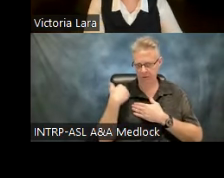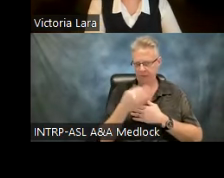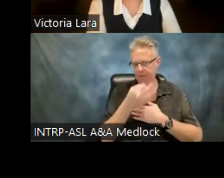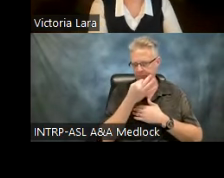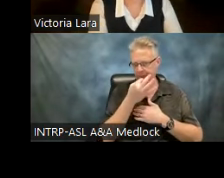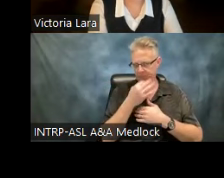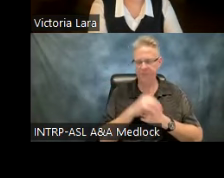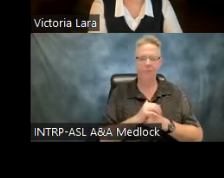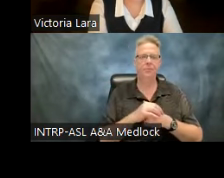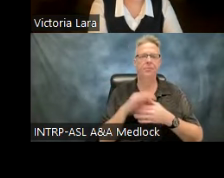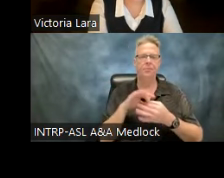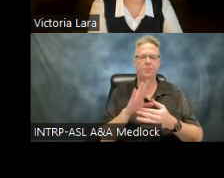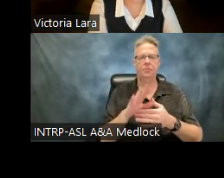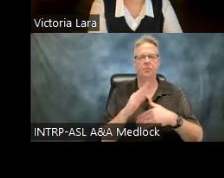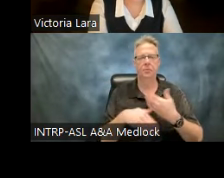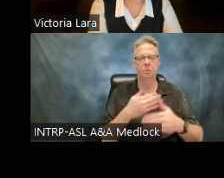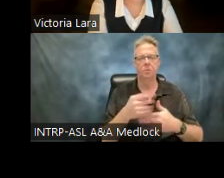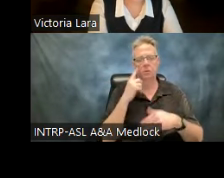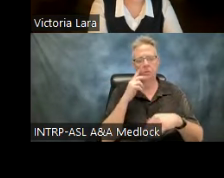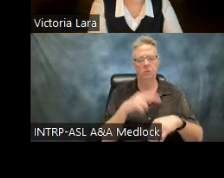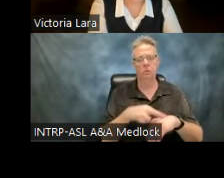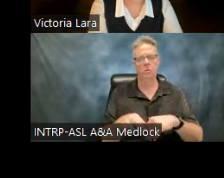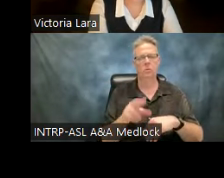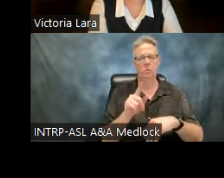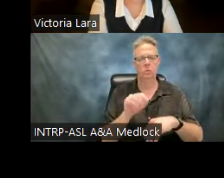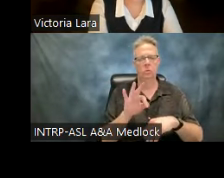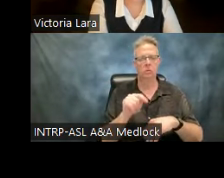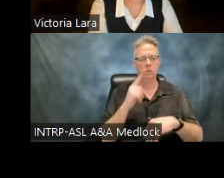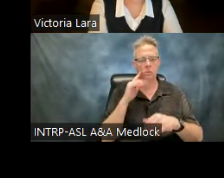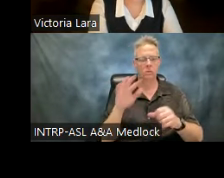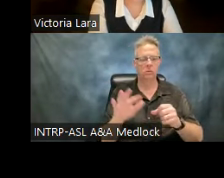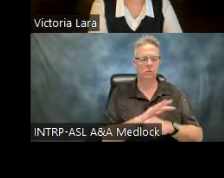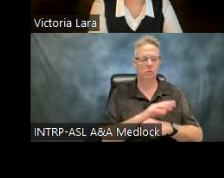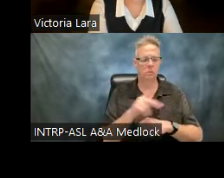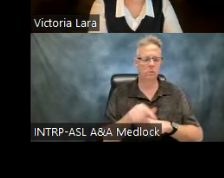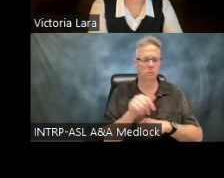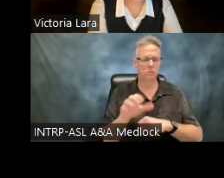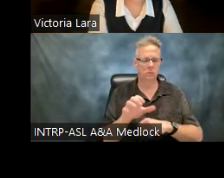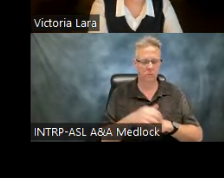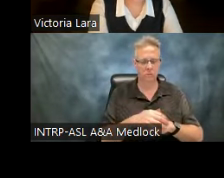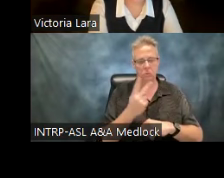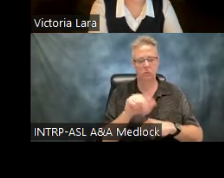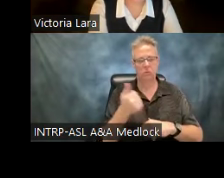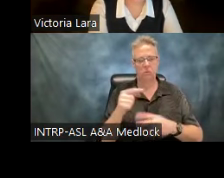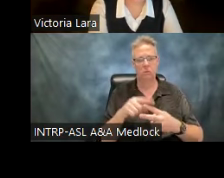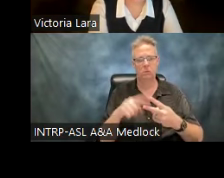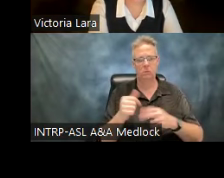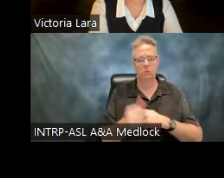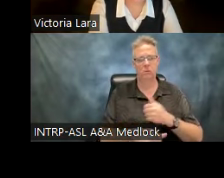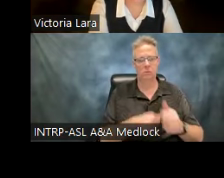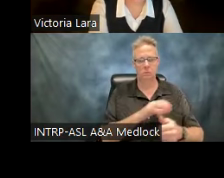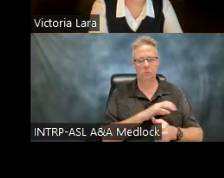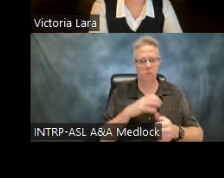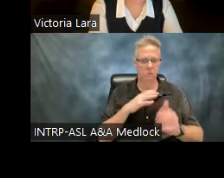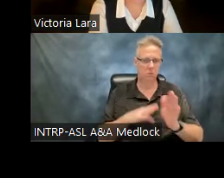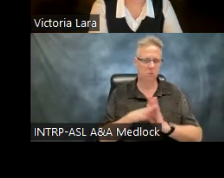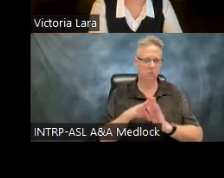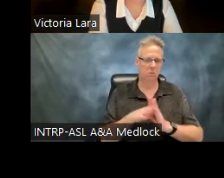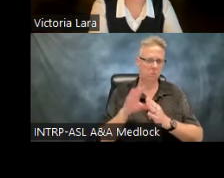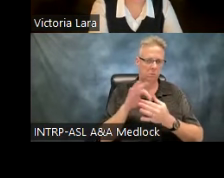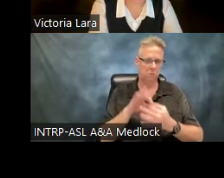about the subcommittee's progress towards referring a draft document to the full PAC. The 2 other subcommittees have developed and referred their documents to the